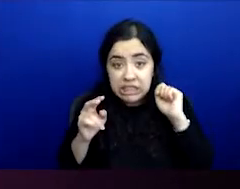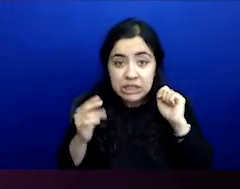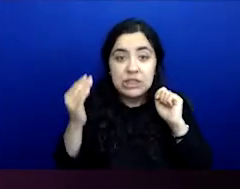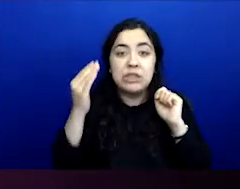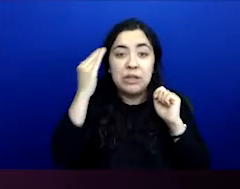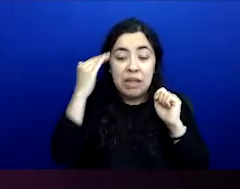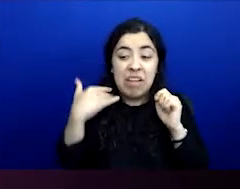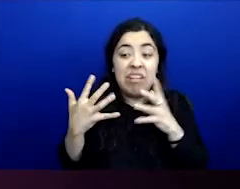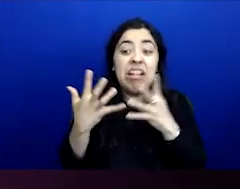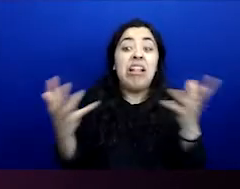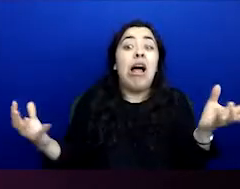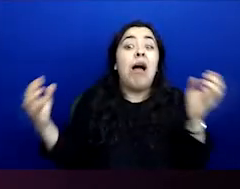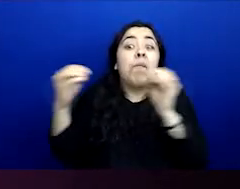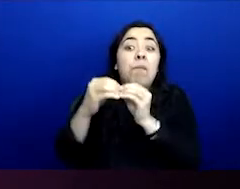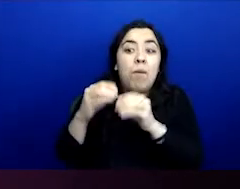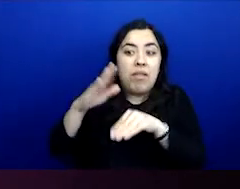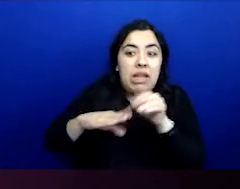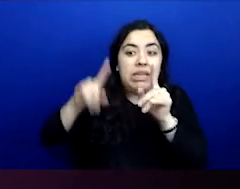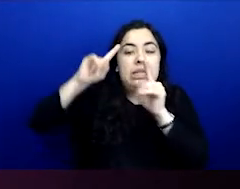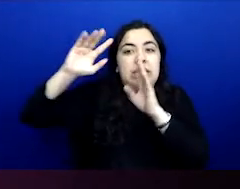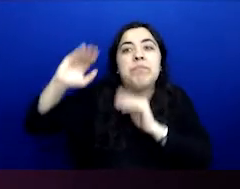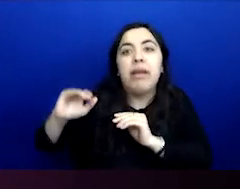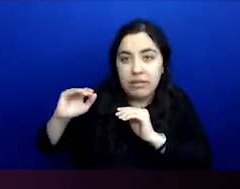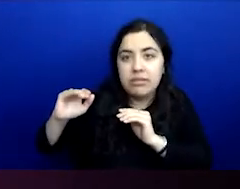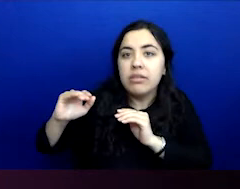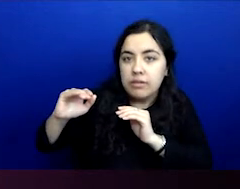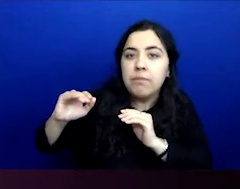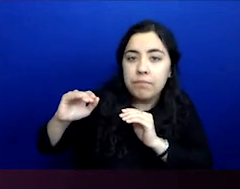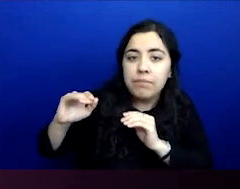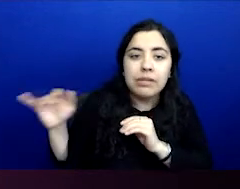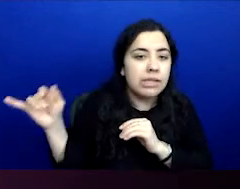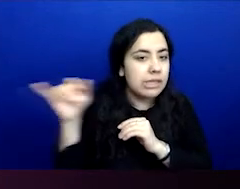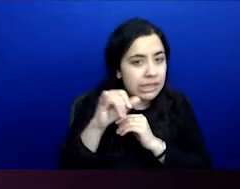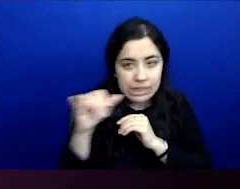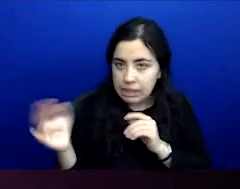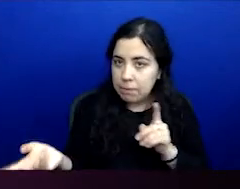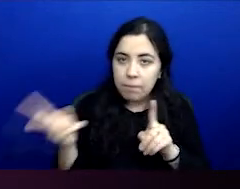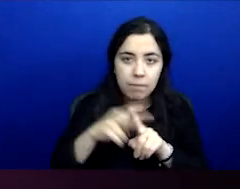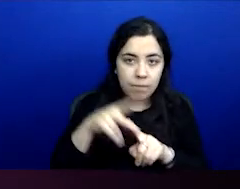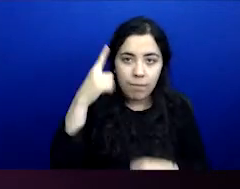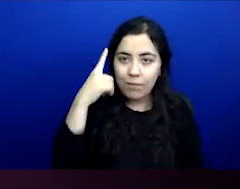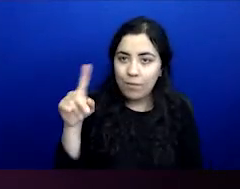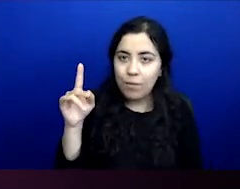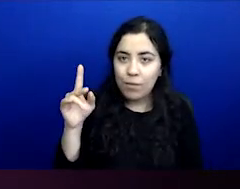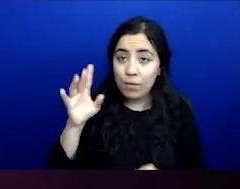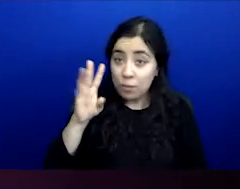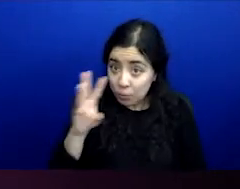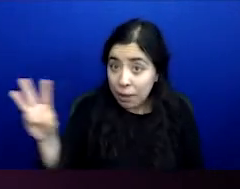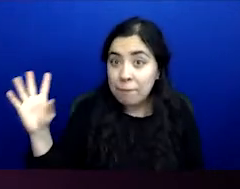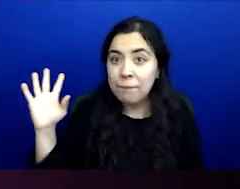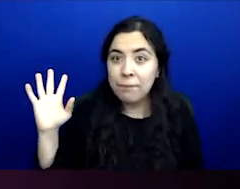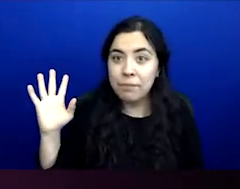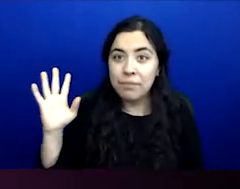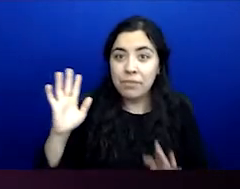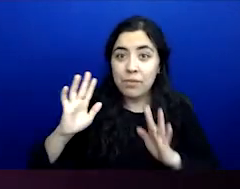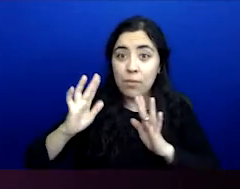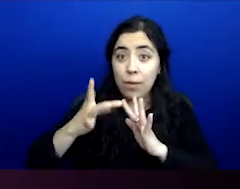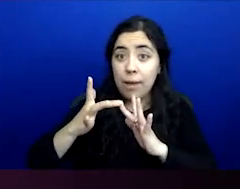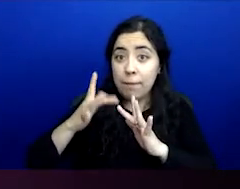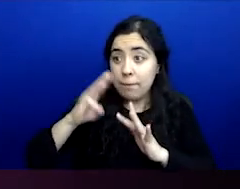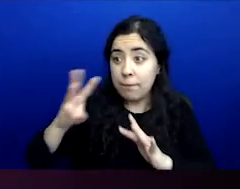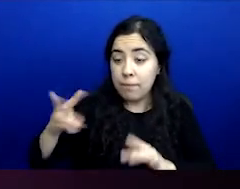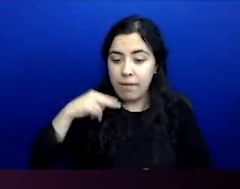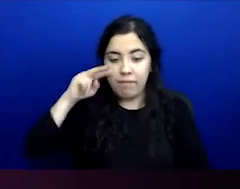more than meets the eye. The same analogy actually applies really well to the web. Because you look at the web as a